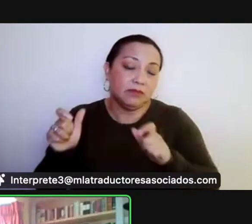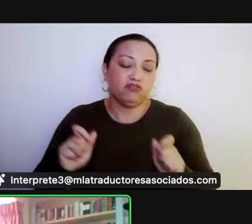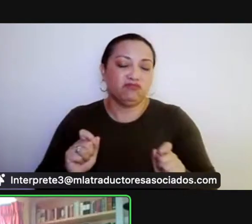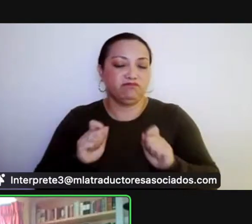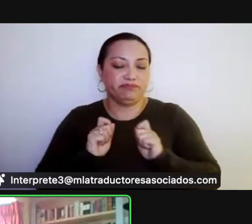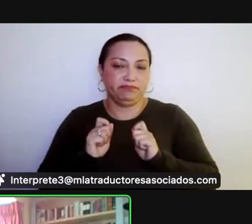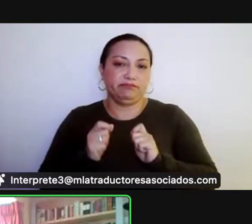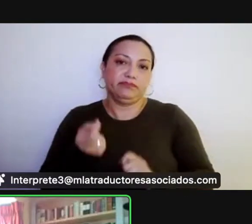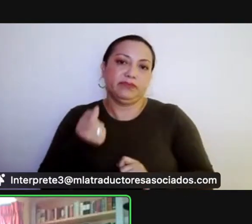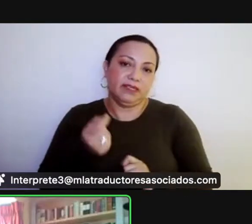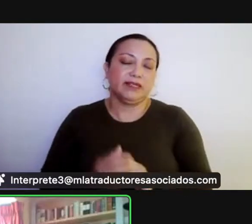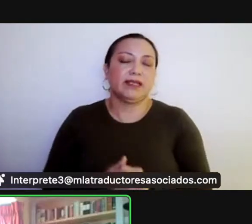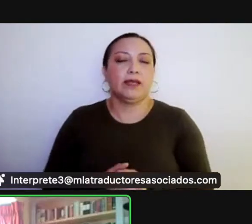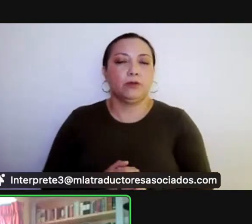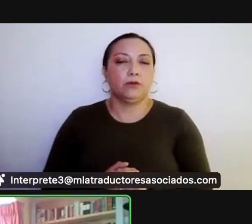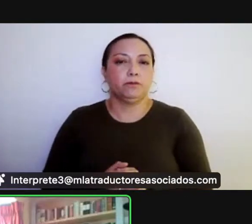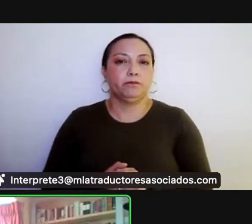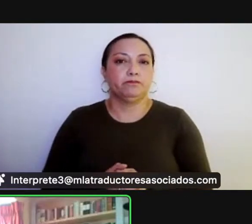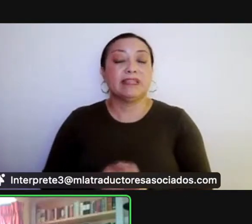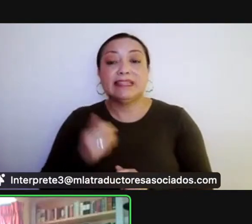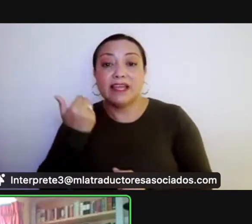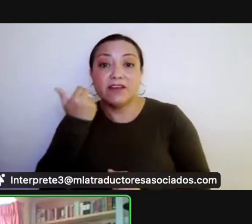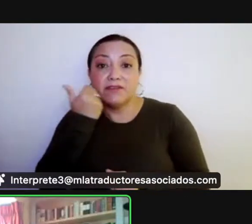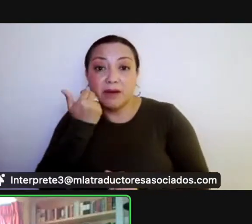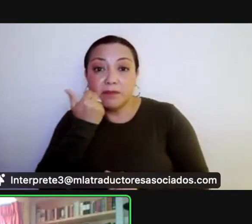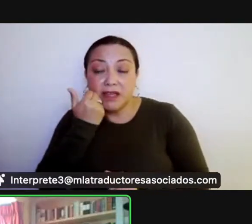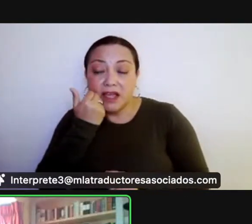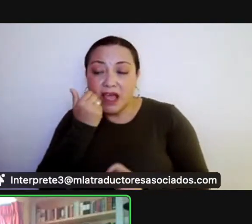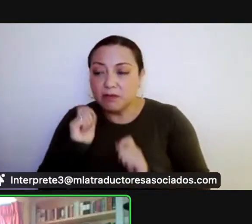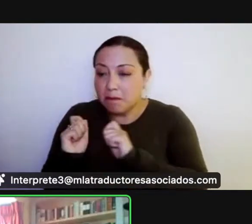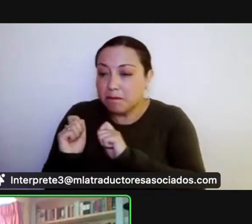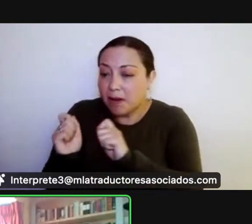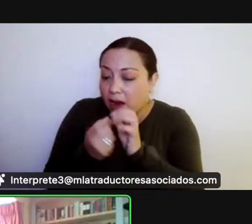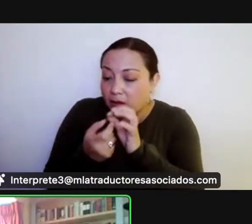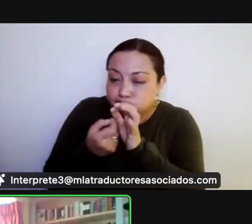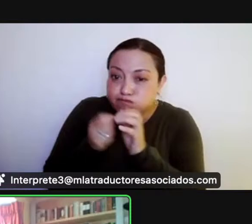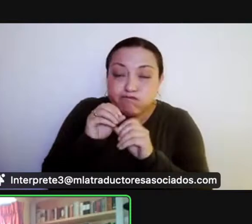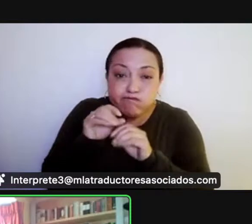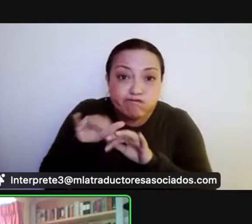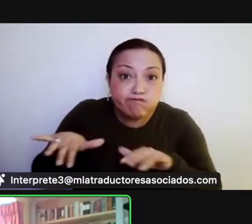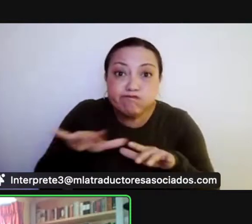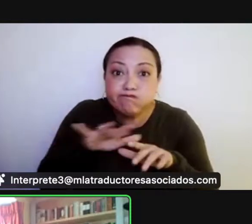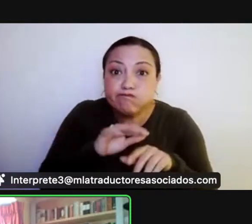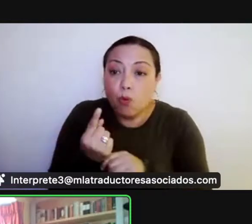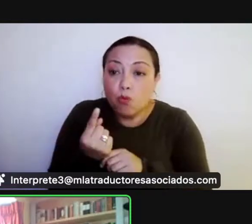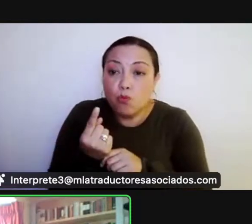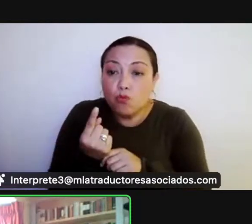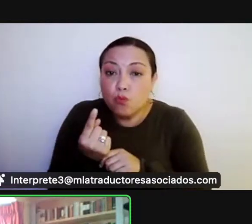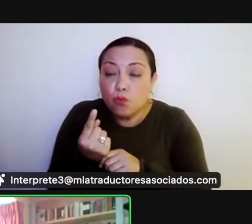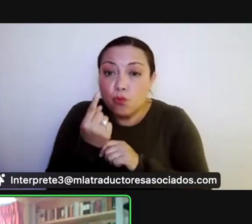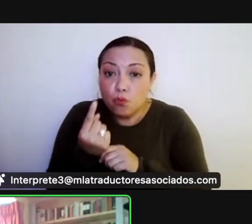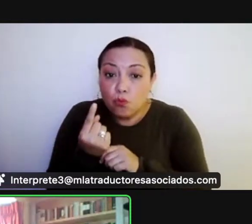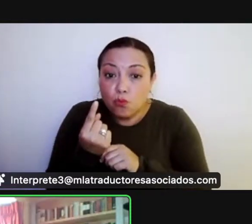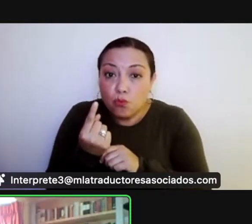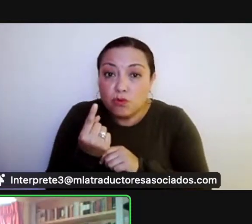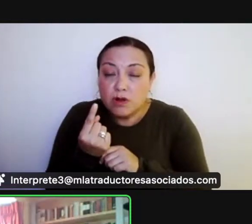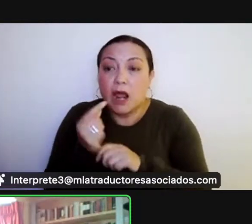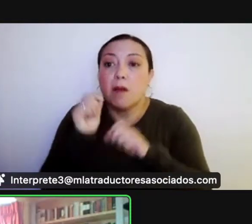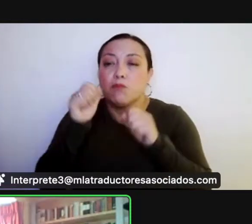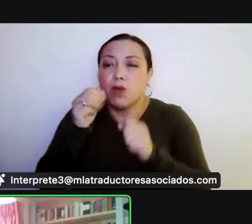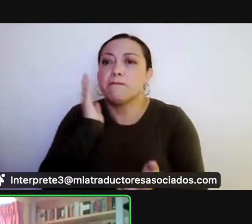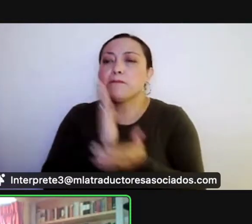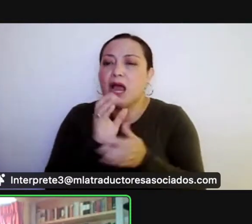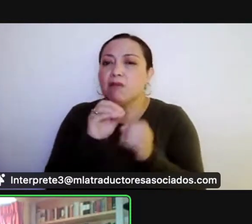animal microbes that infect human beings. Some of the zoonotic diseases